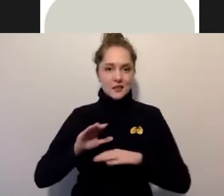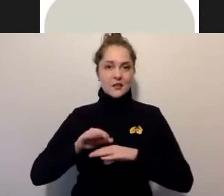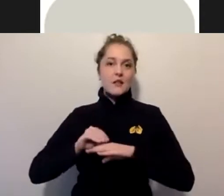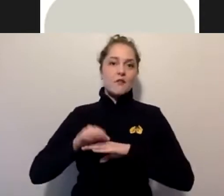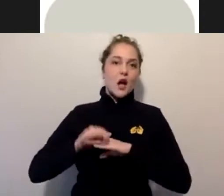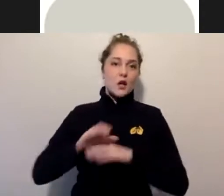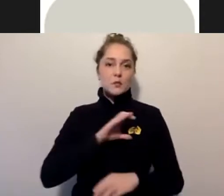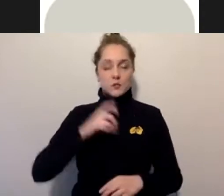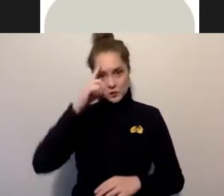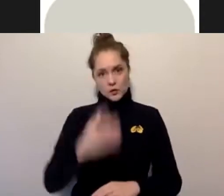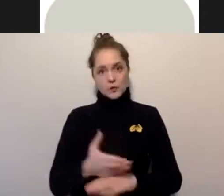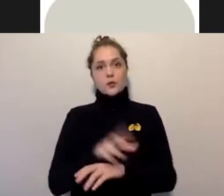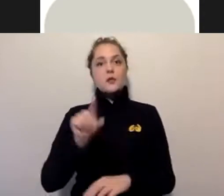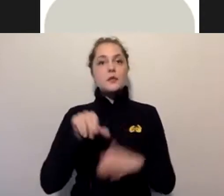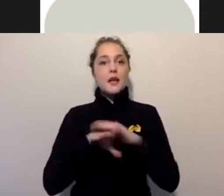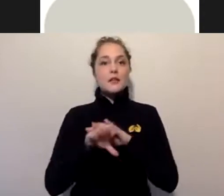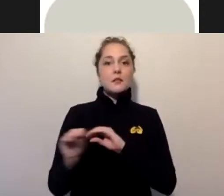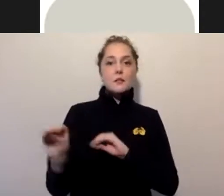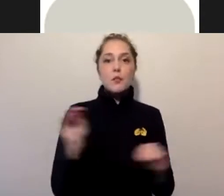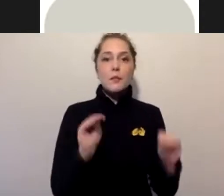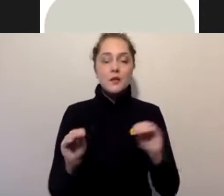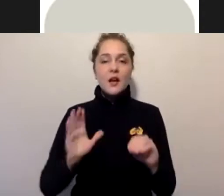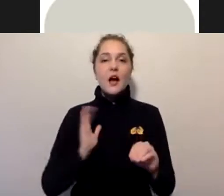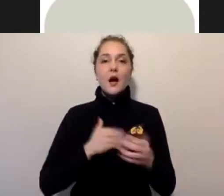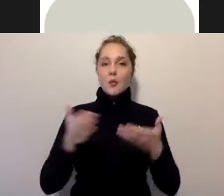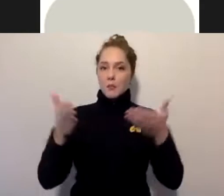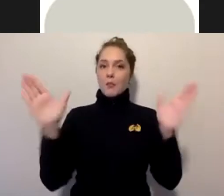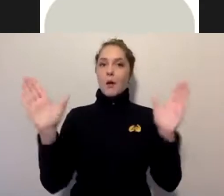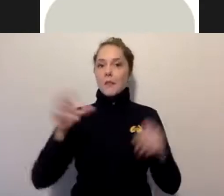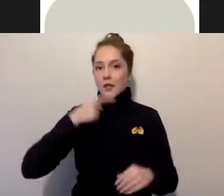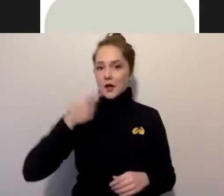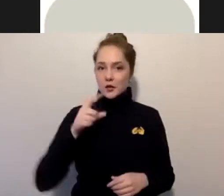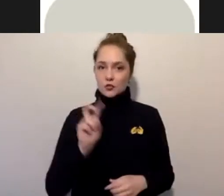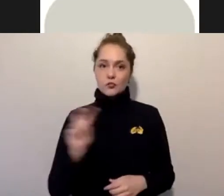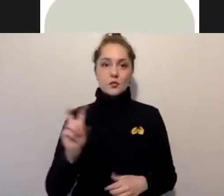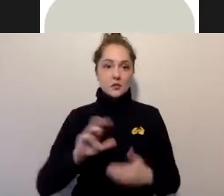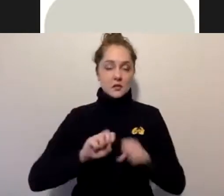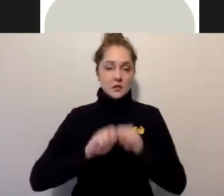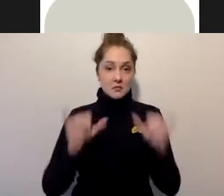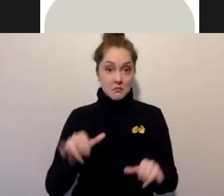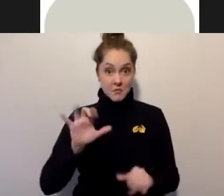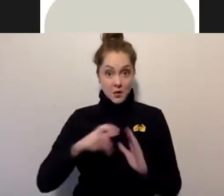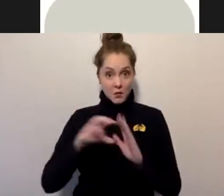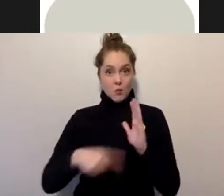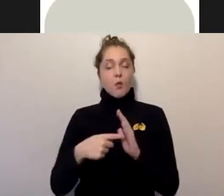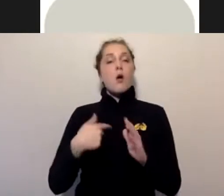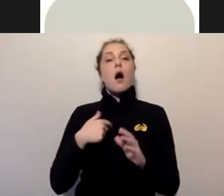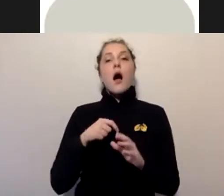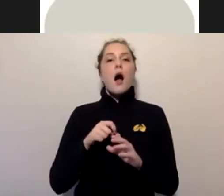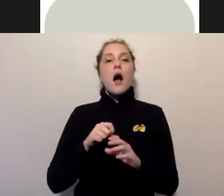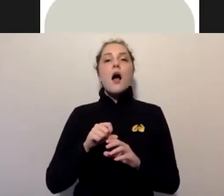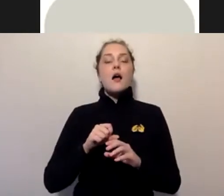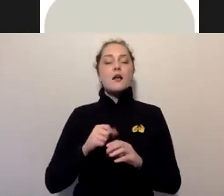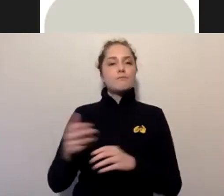disability access and mobility in our public transit system. In that role, I shepherded a new